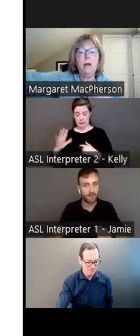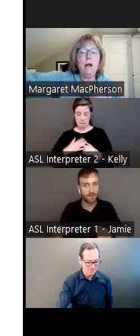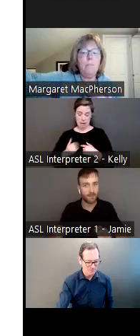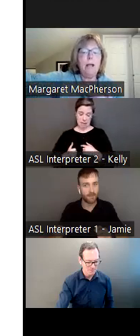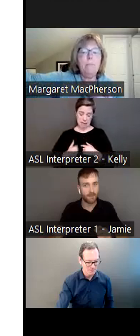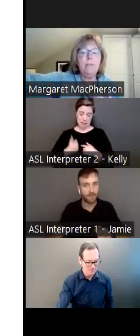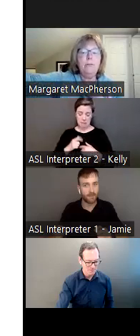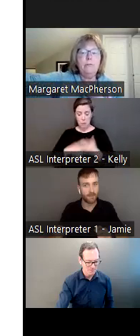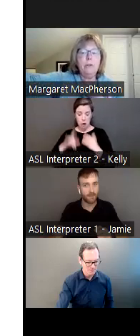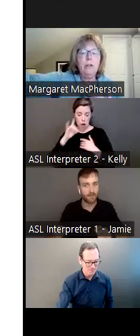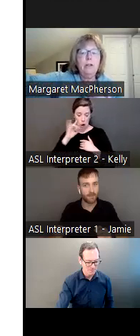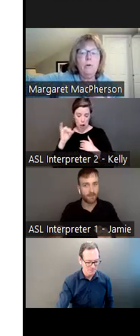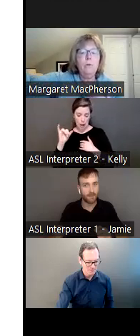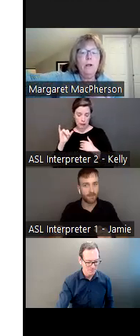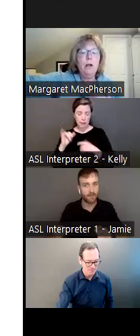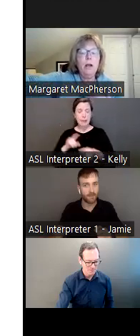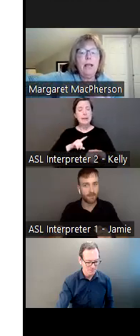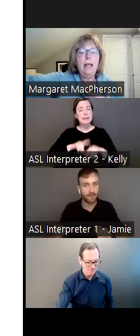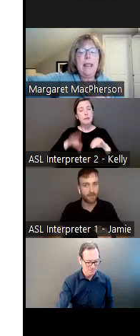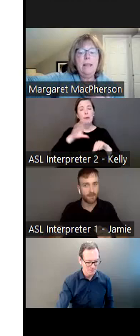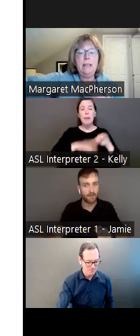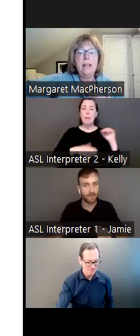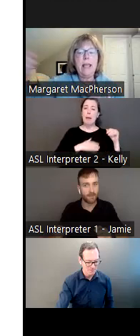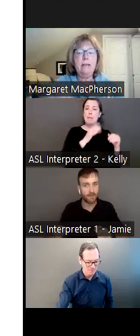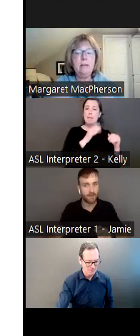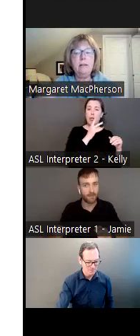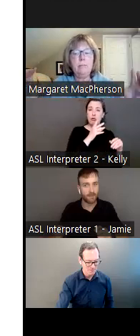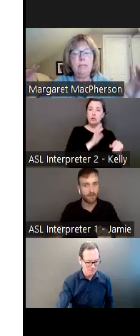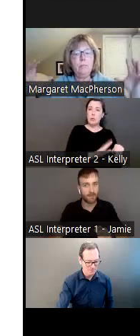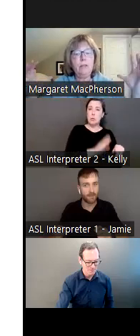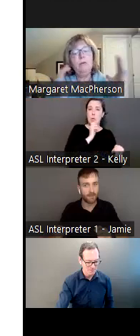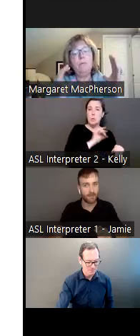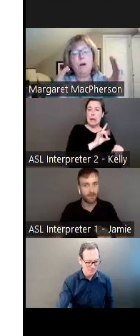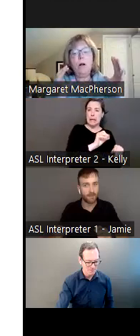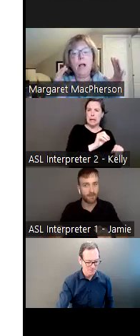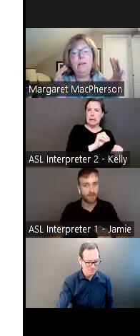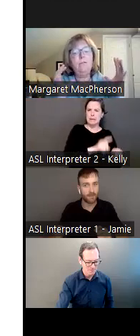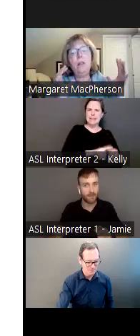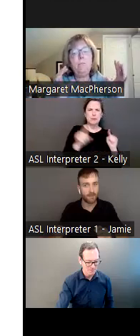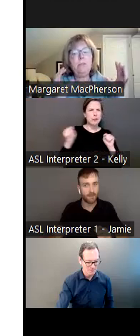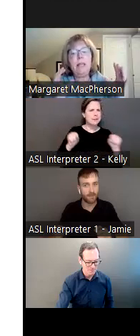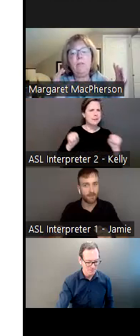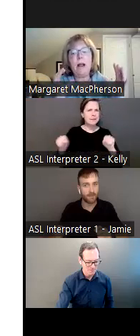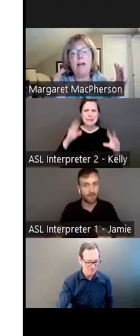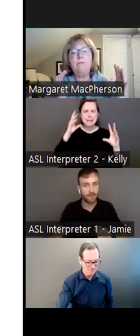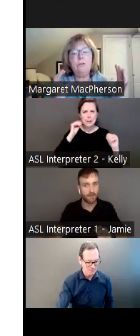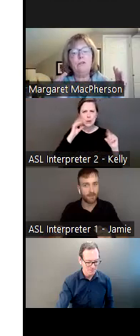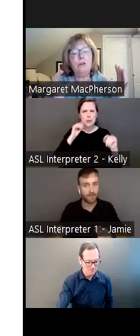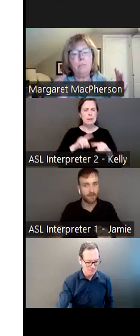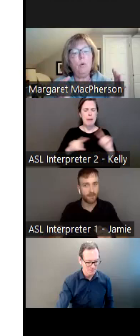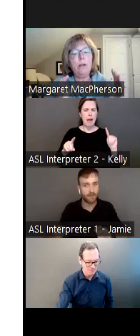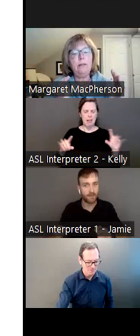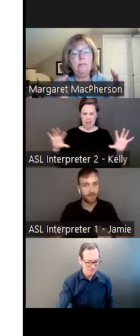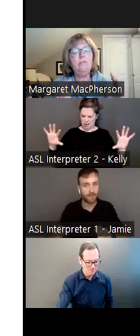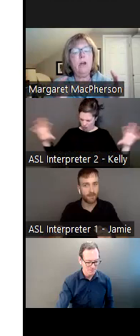than my mother's, at 80. But we're all kind of lumped together after a